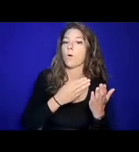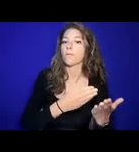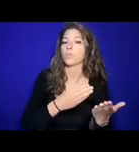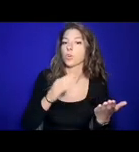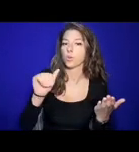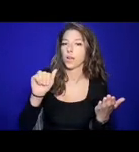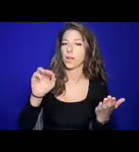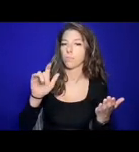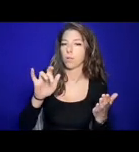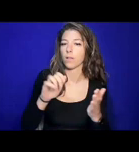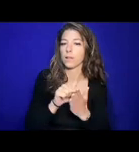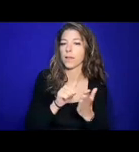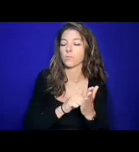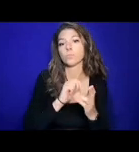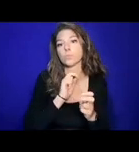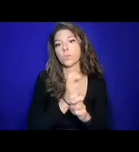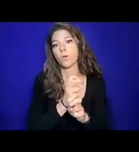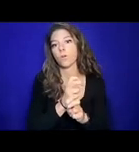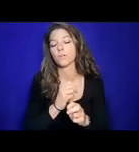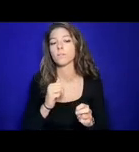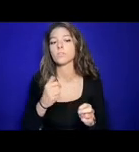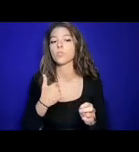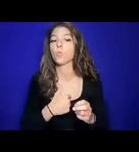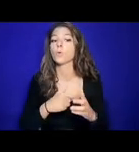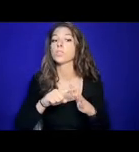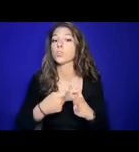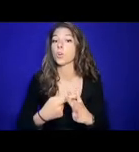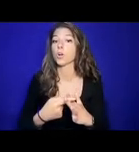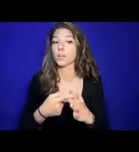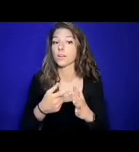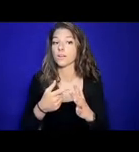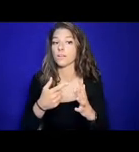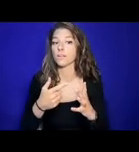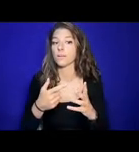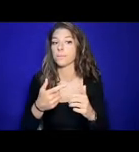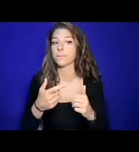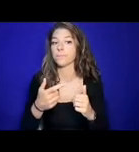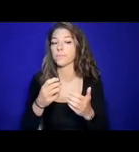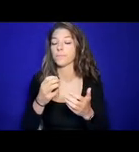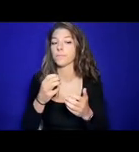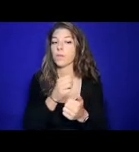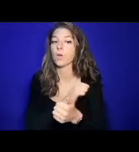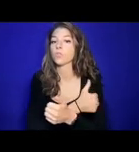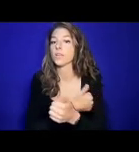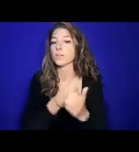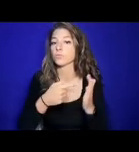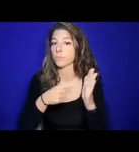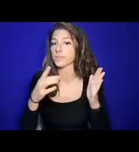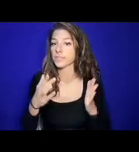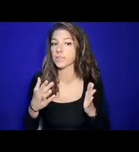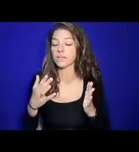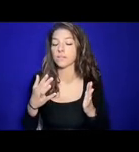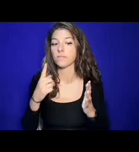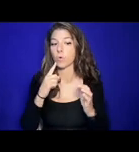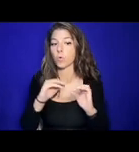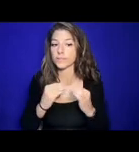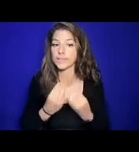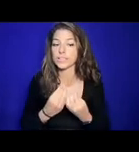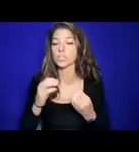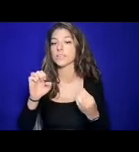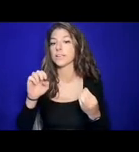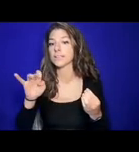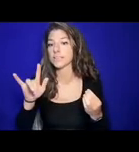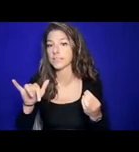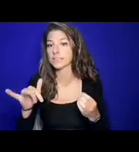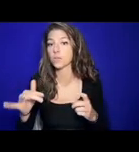ABLE accounts was difficult. So we started the authorized representative opportunity for organizations and entities a